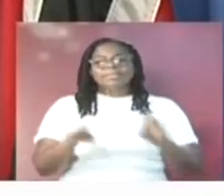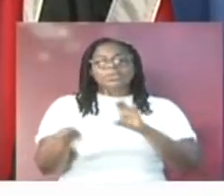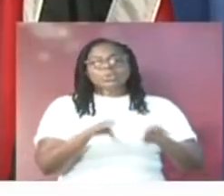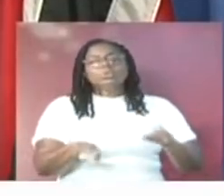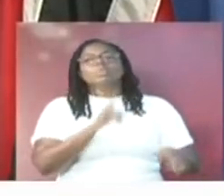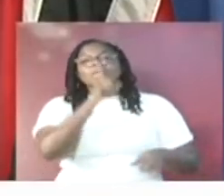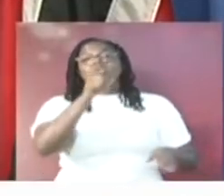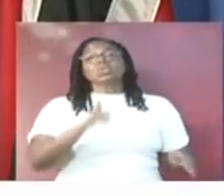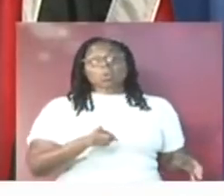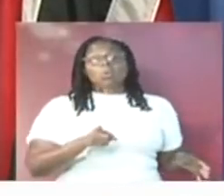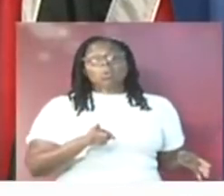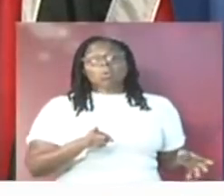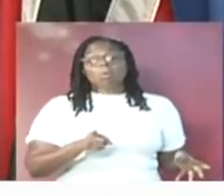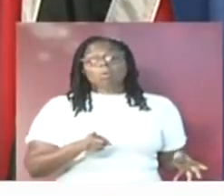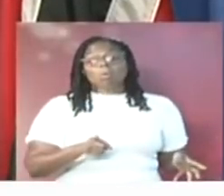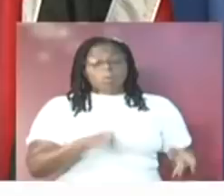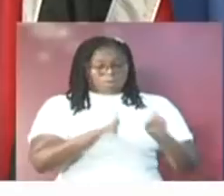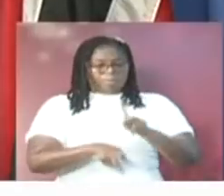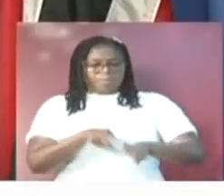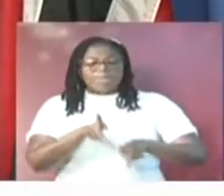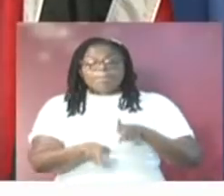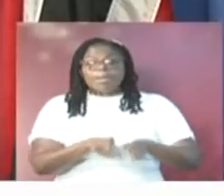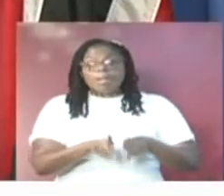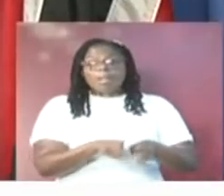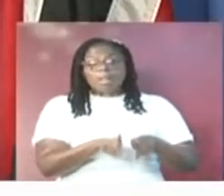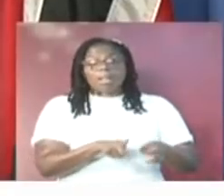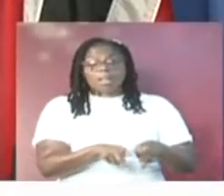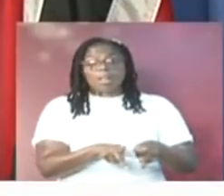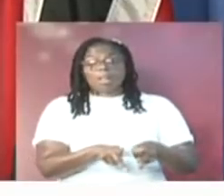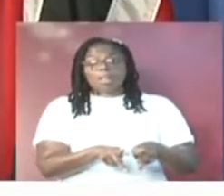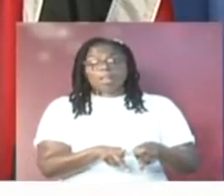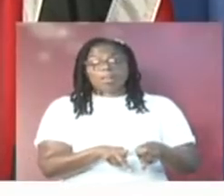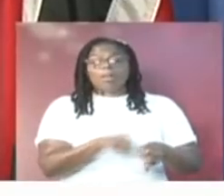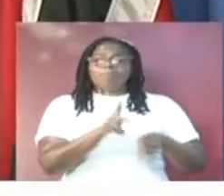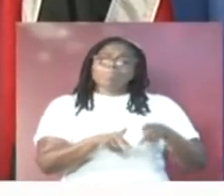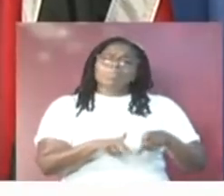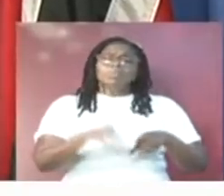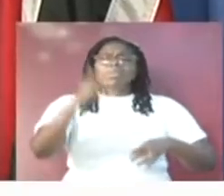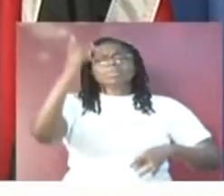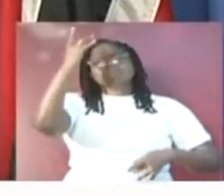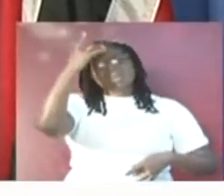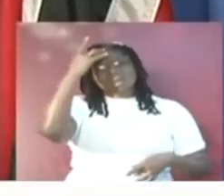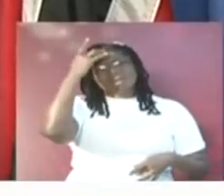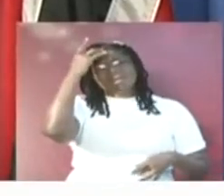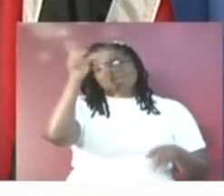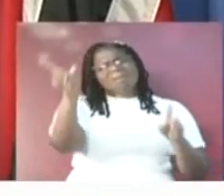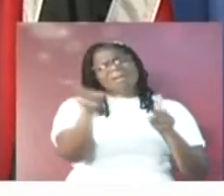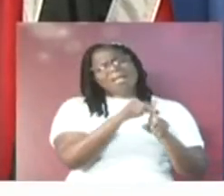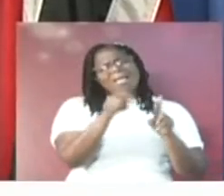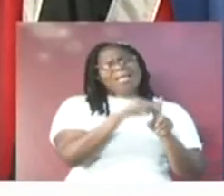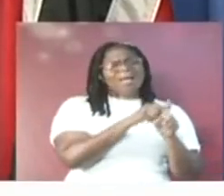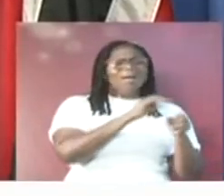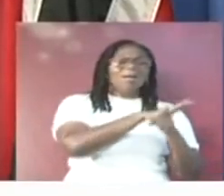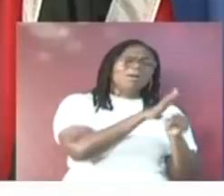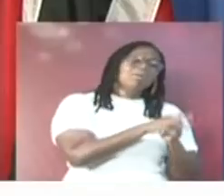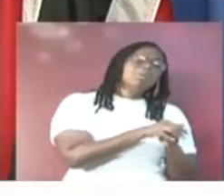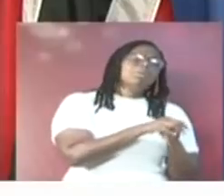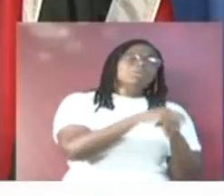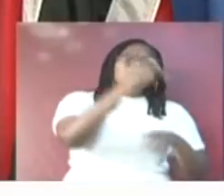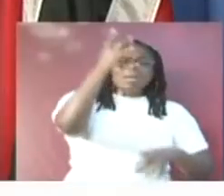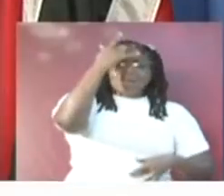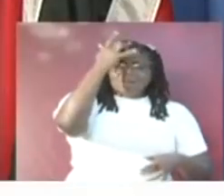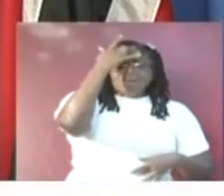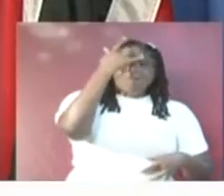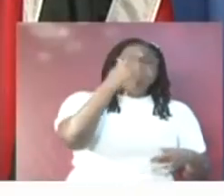that the people who get ill can have a reasonable chance of getting